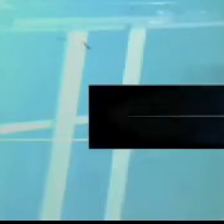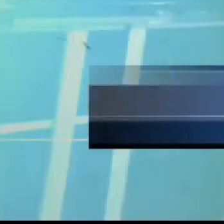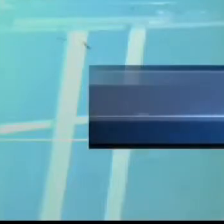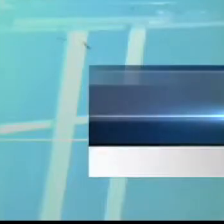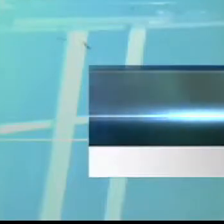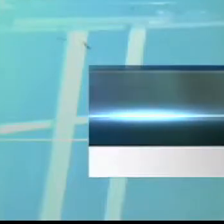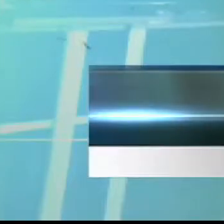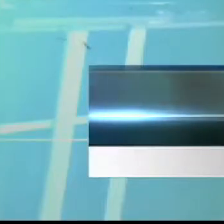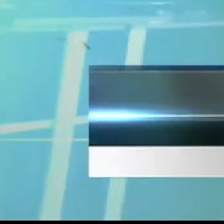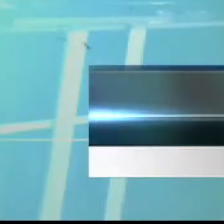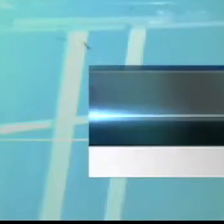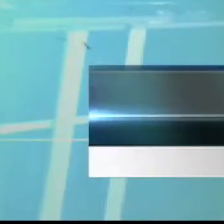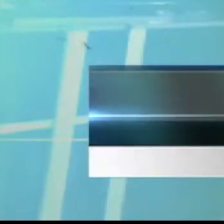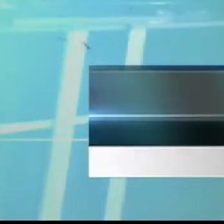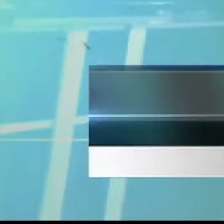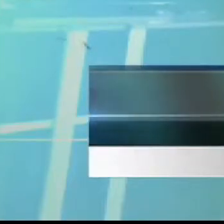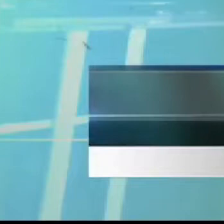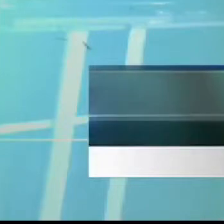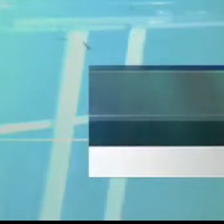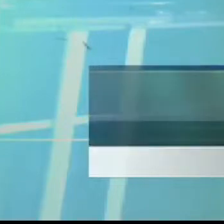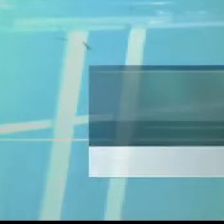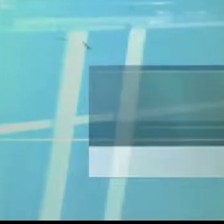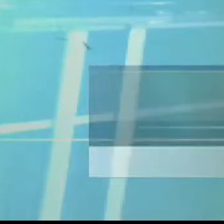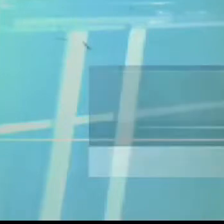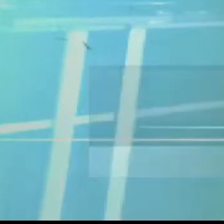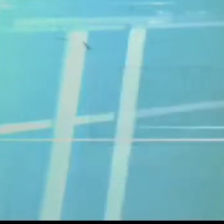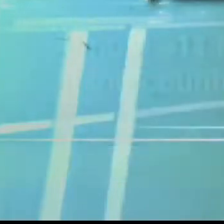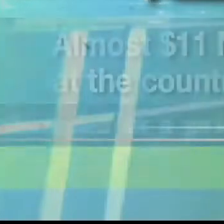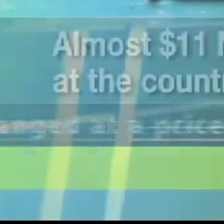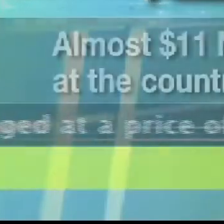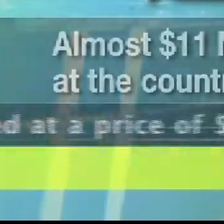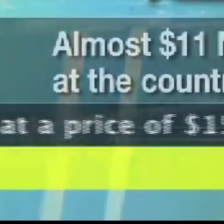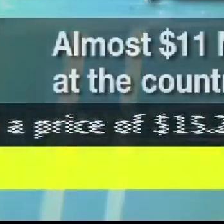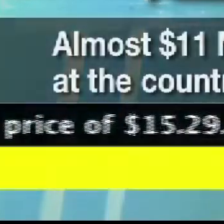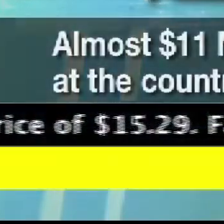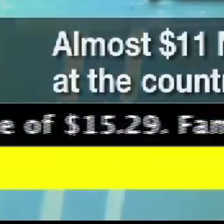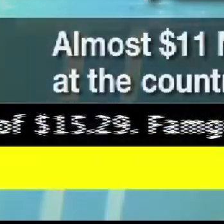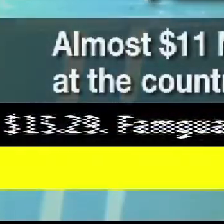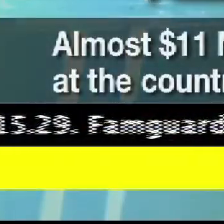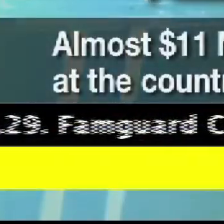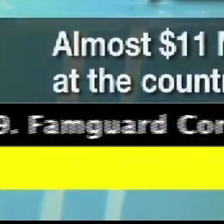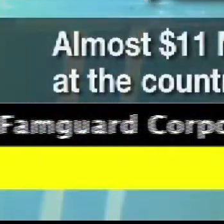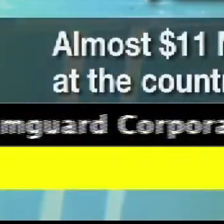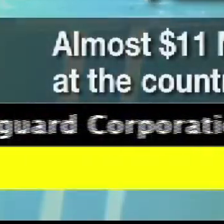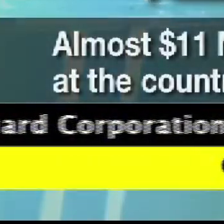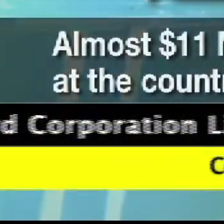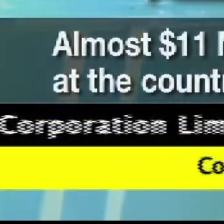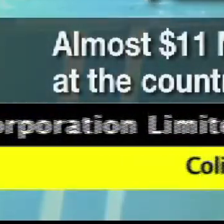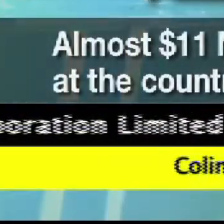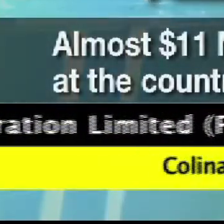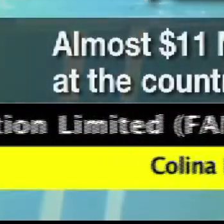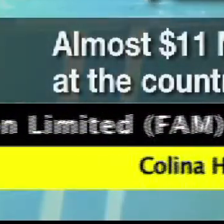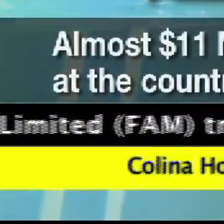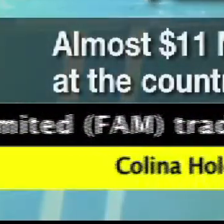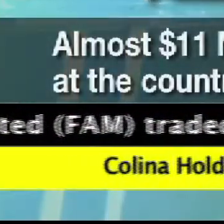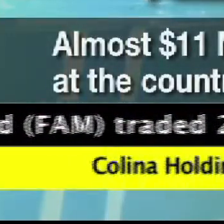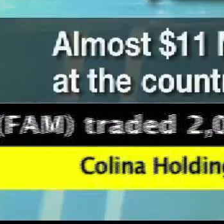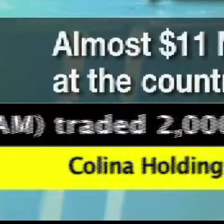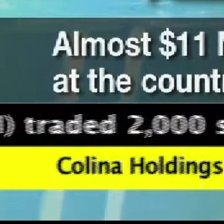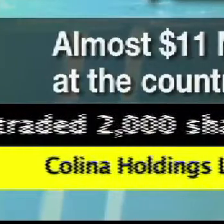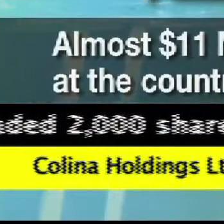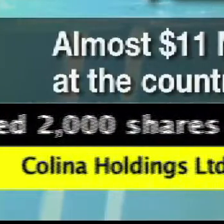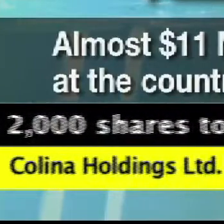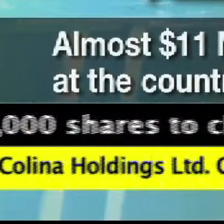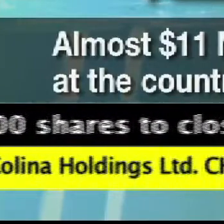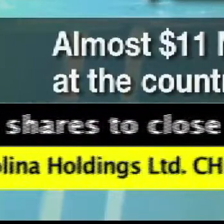This is your Royal Fidelity Business News. I'm Jimenita Swain. Minister of State for Financial Services Michael Alkidis stating that at the